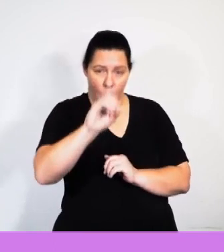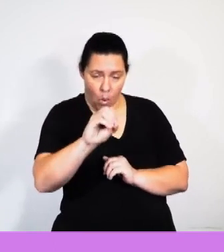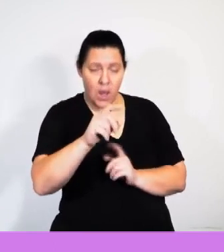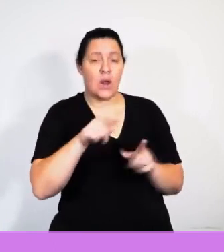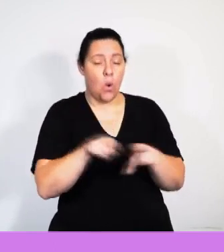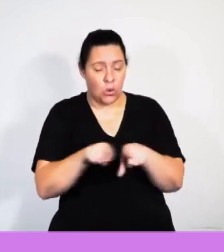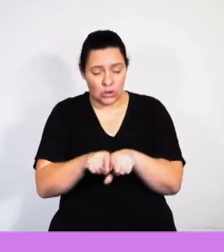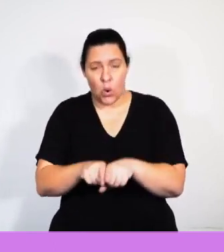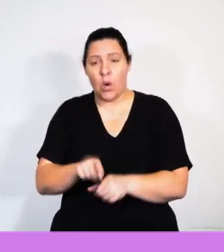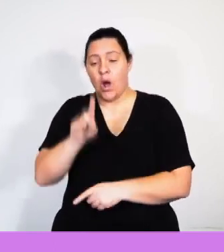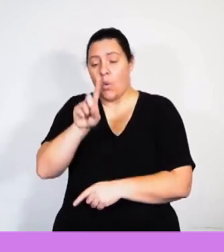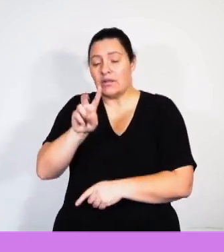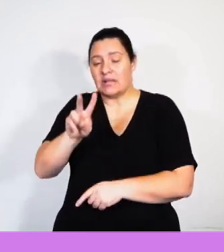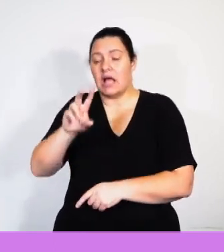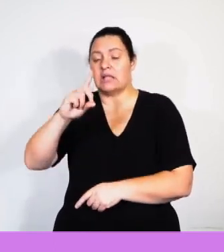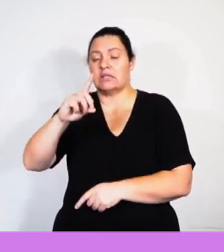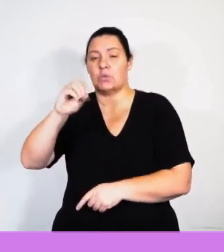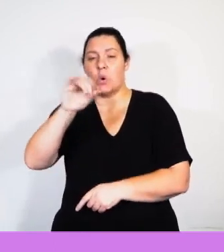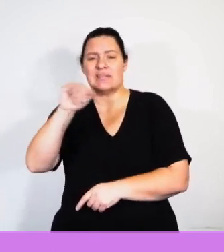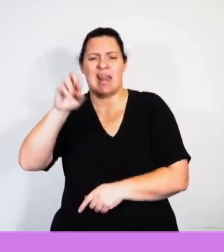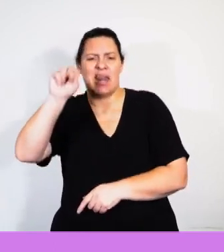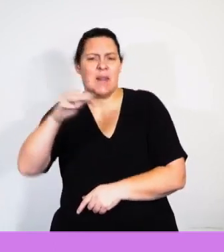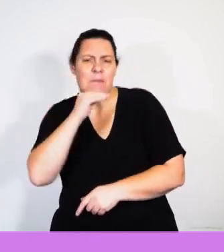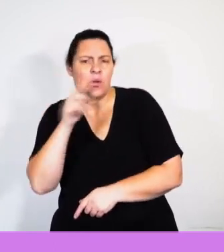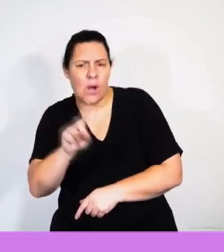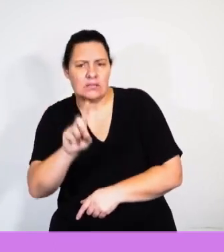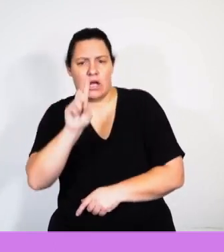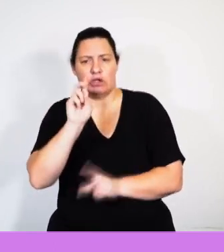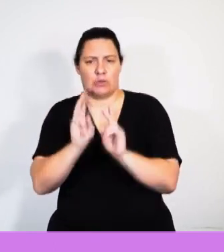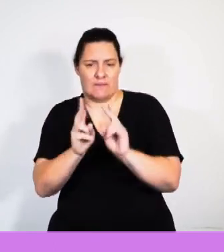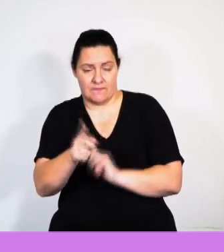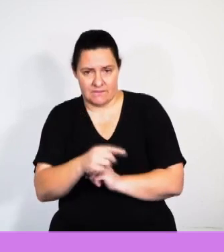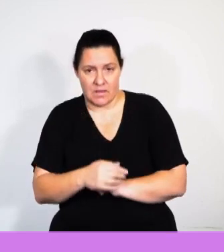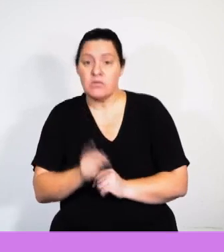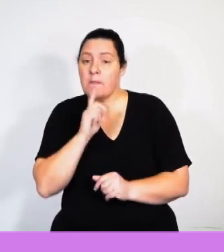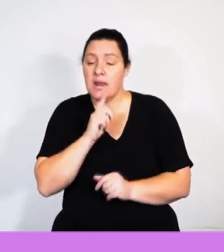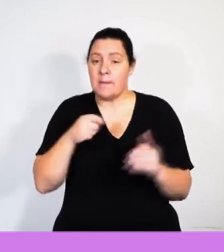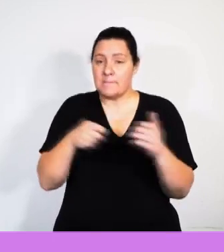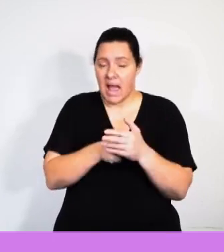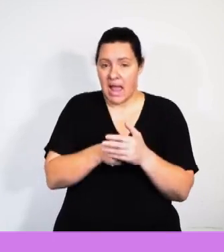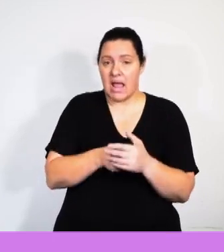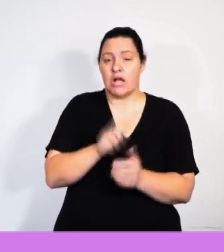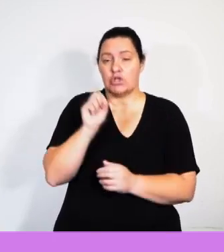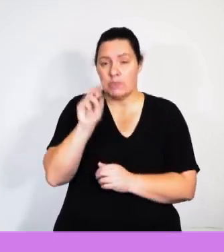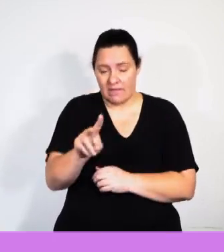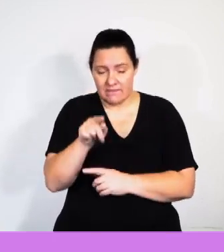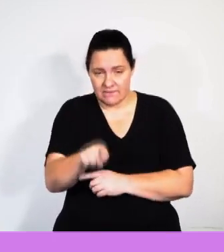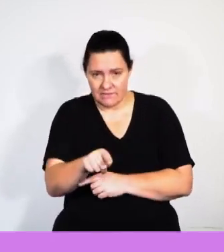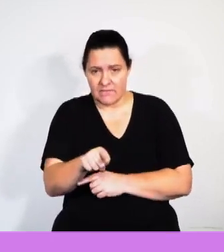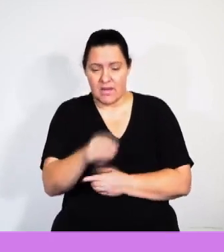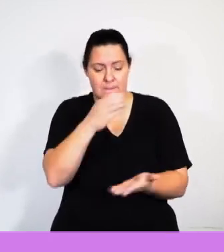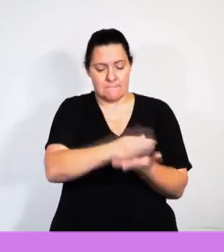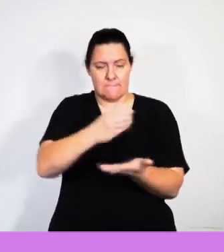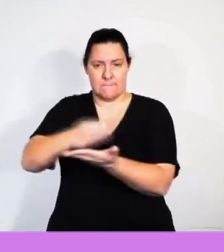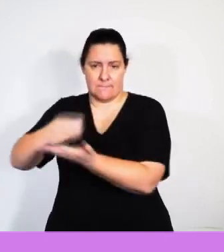dozen. Remember, dozen simply means 12. So Precious bought a dozen of tinned baked